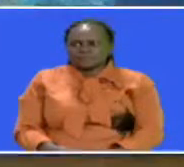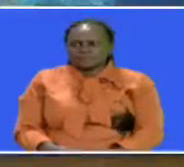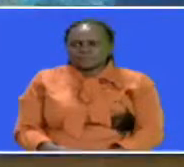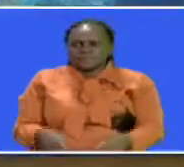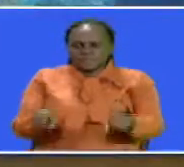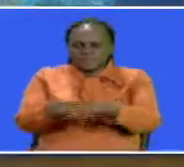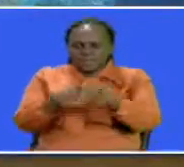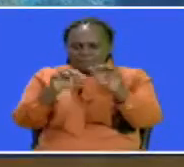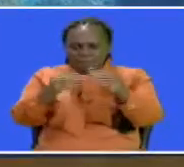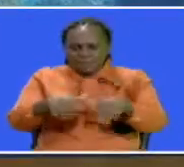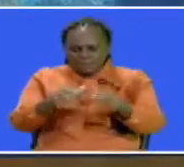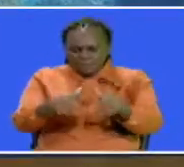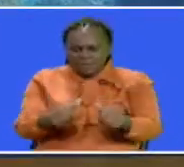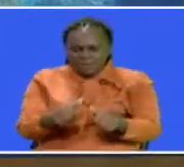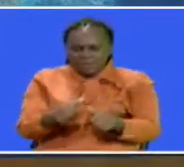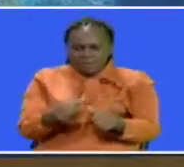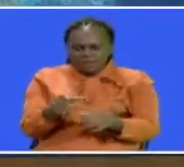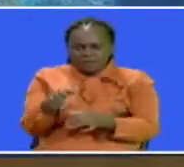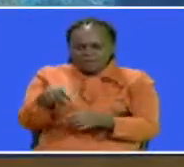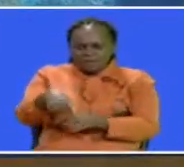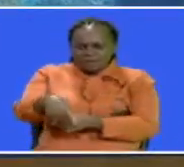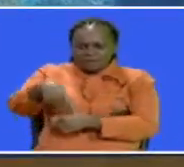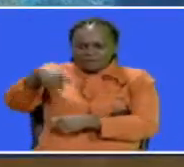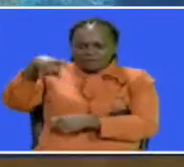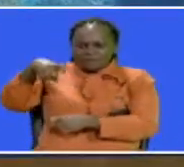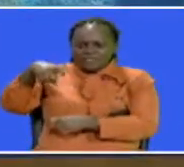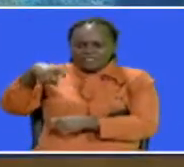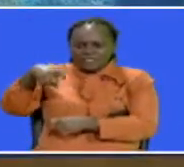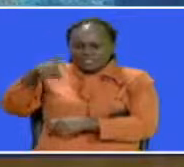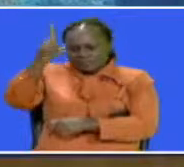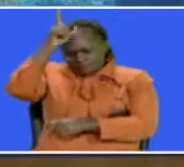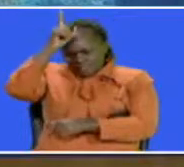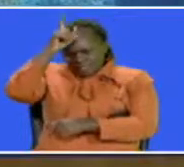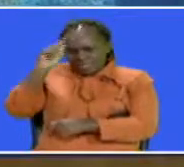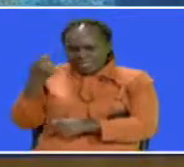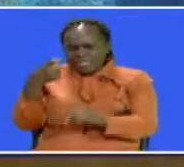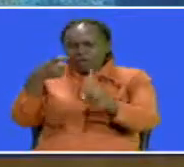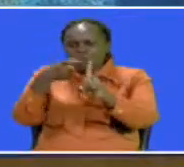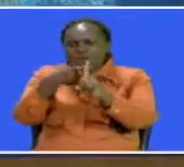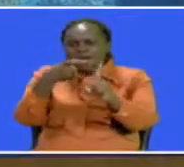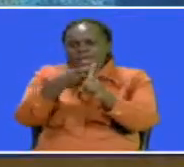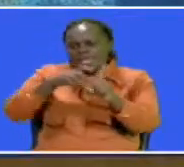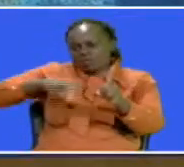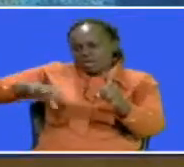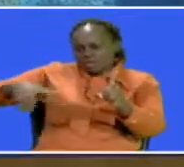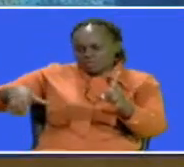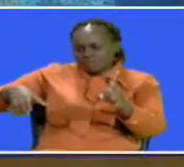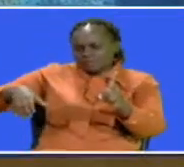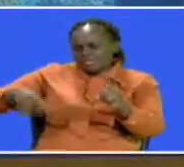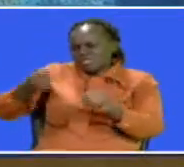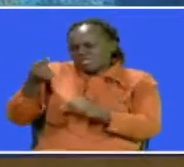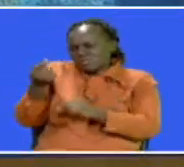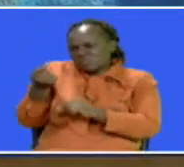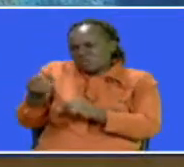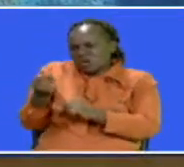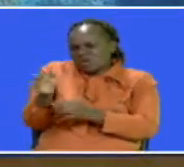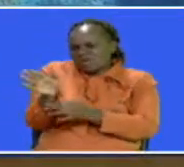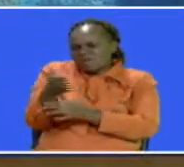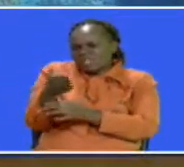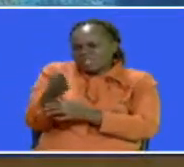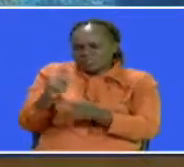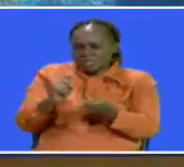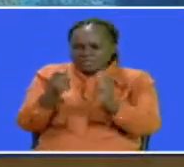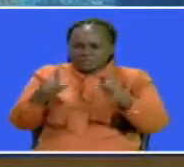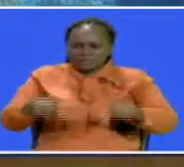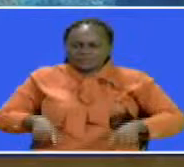Still in agriculture, but in the quiet fishing village of Kibuyuni, along Kenya's Kwale County coastline, a small silvery fish is